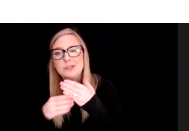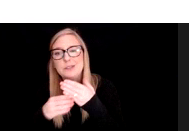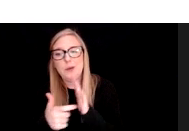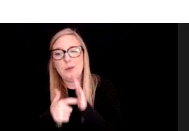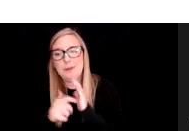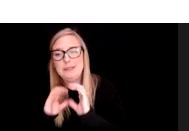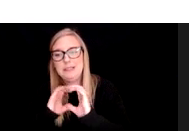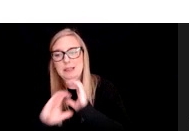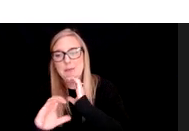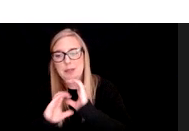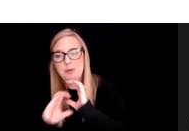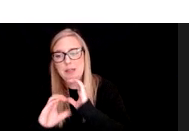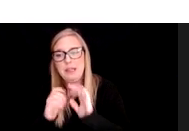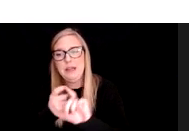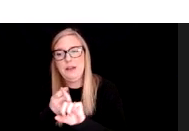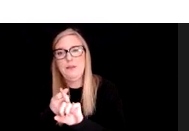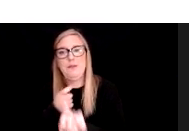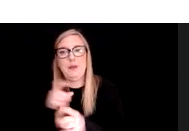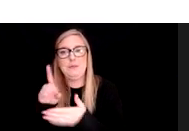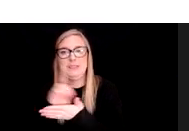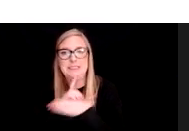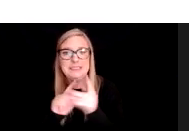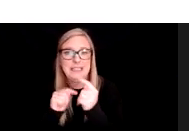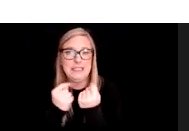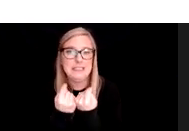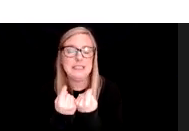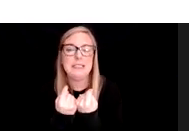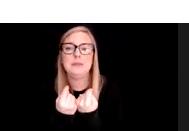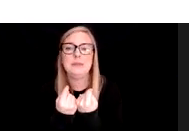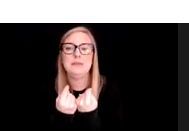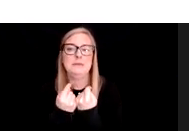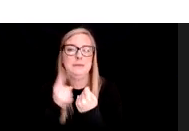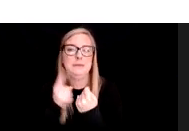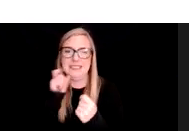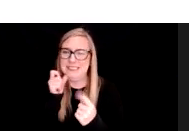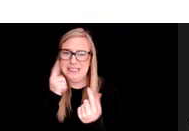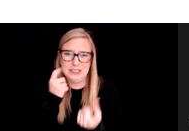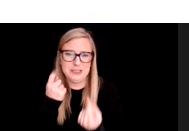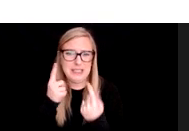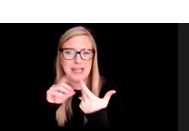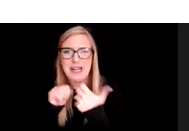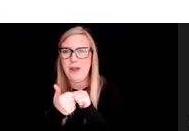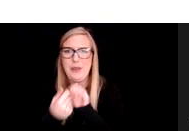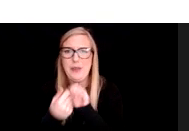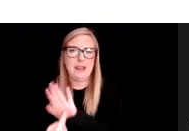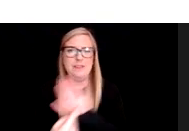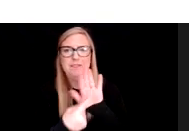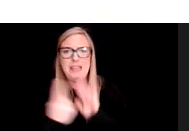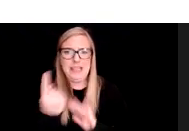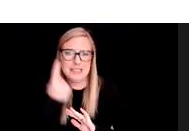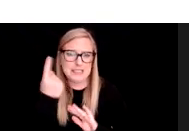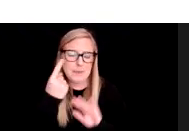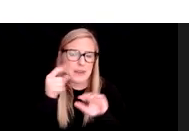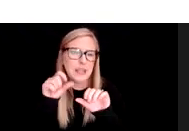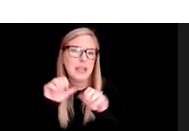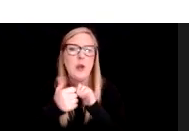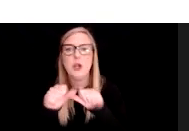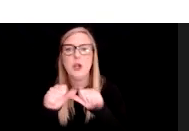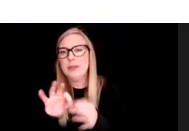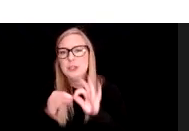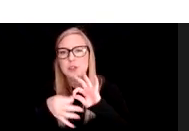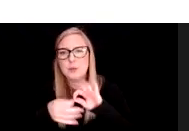teams because they maybe didn't understand how they were conveying something could be interpreted to the team that they were talking to, or